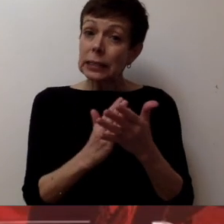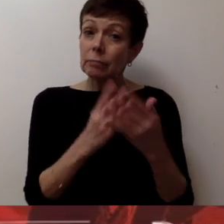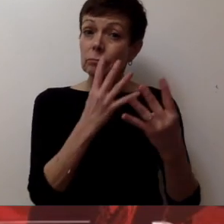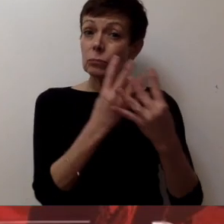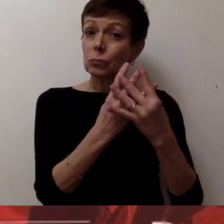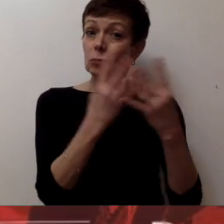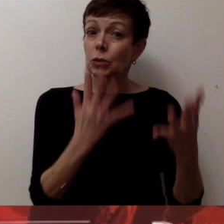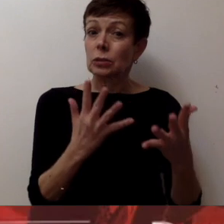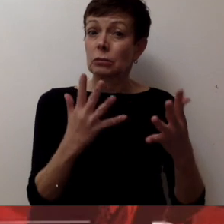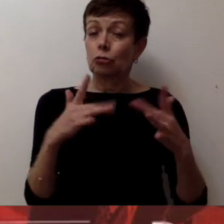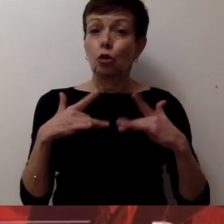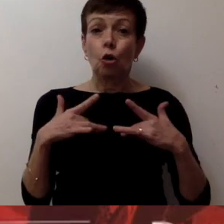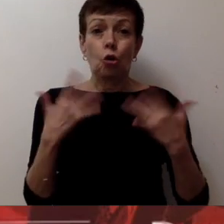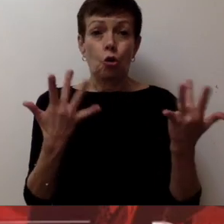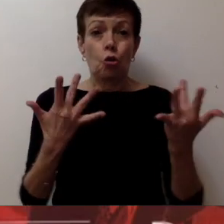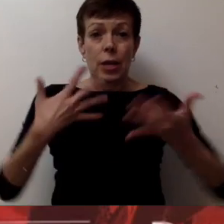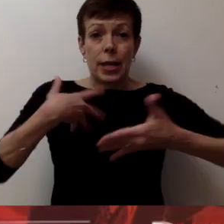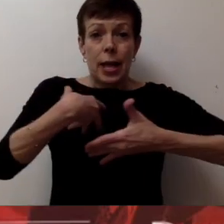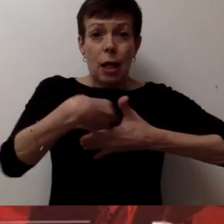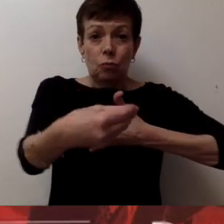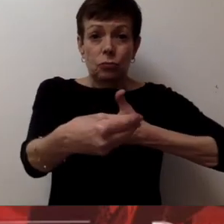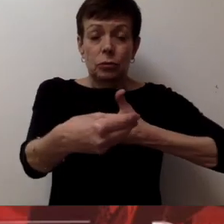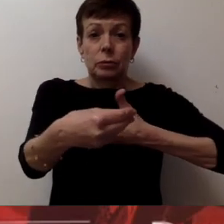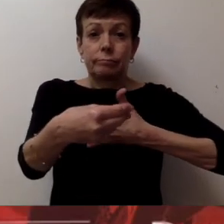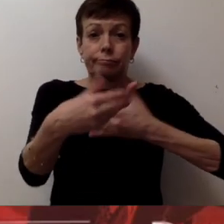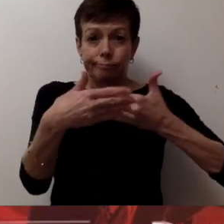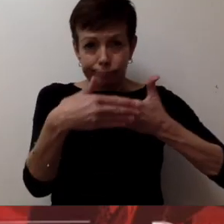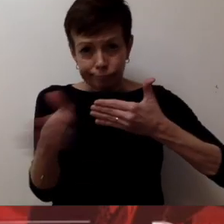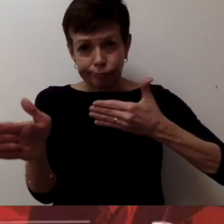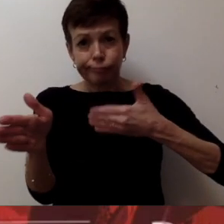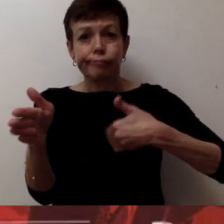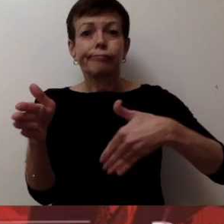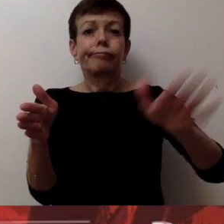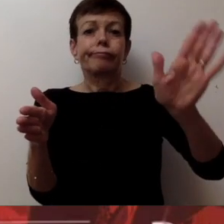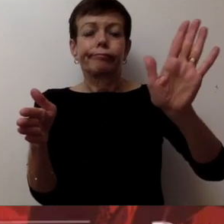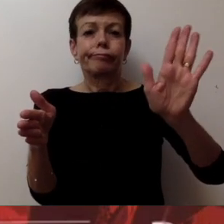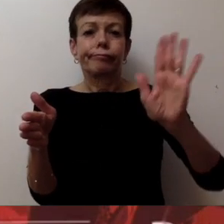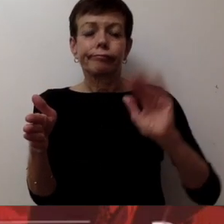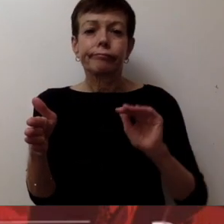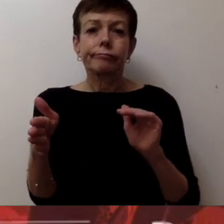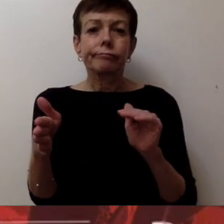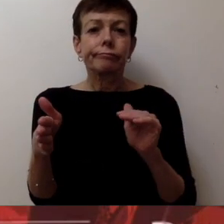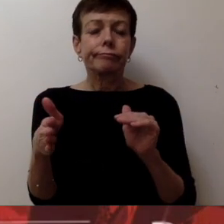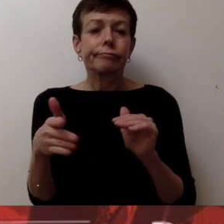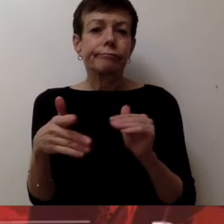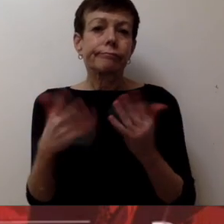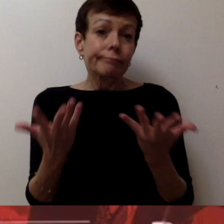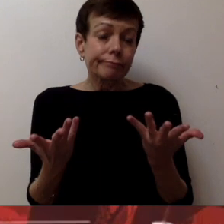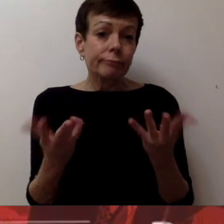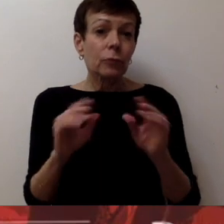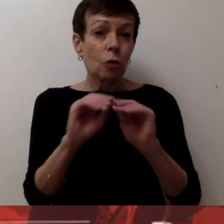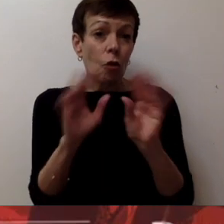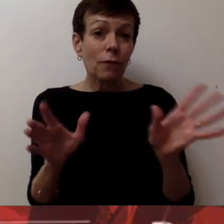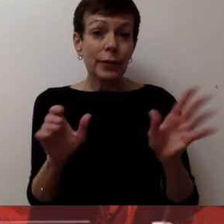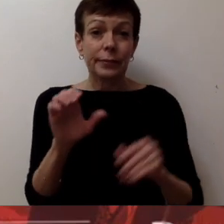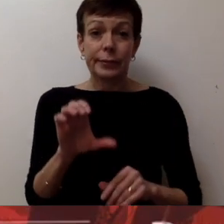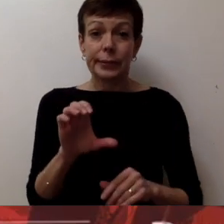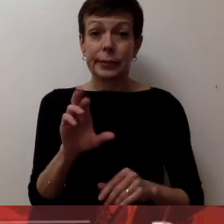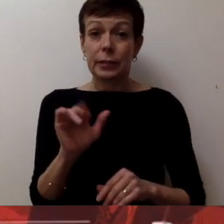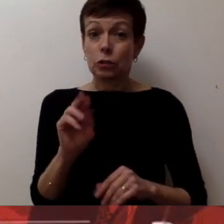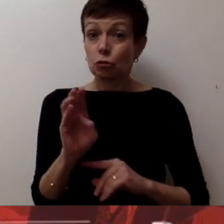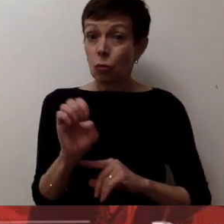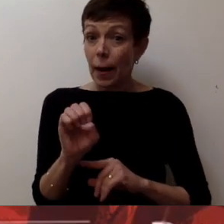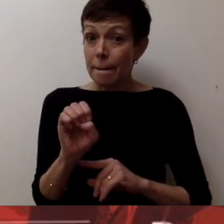federal inmates to mitigate the impact of COVID-19 in correctional institutions. Obviously, because crime